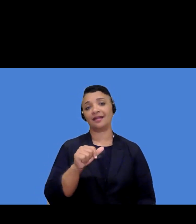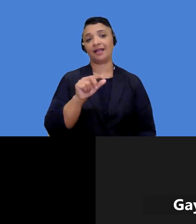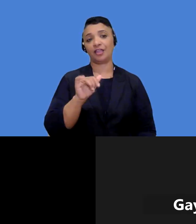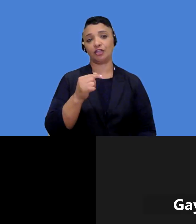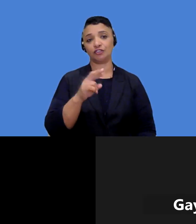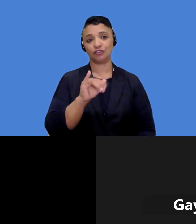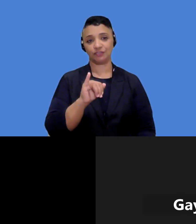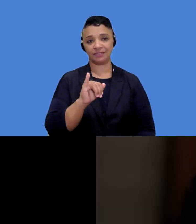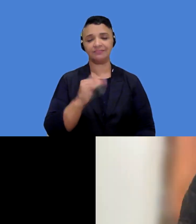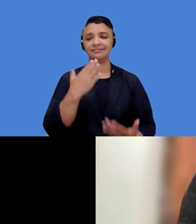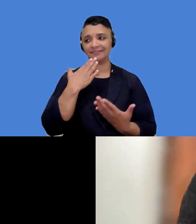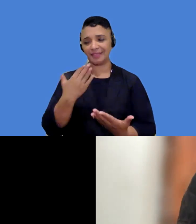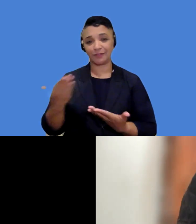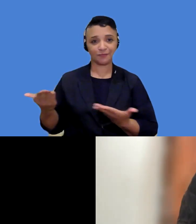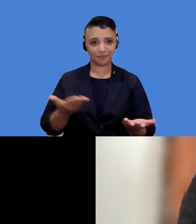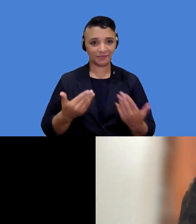you so much for having me here.